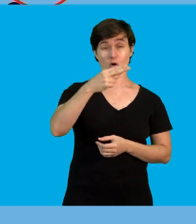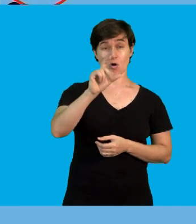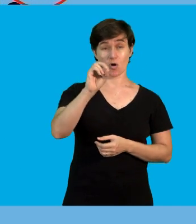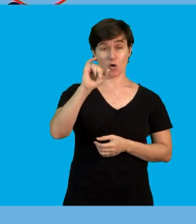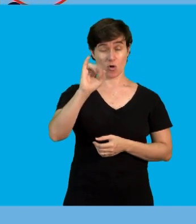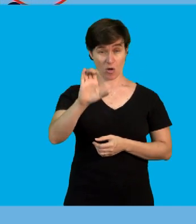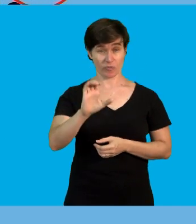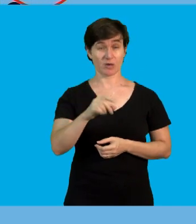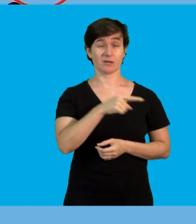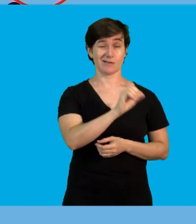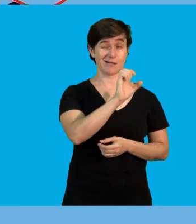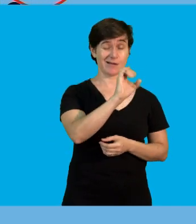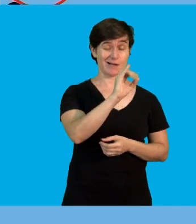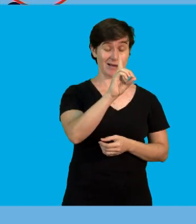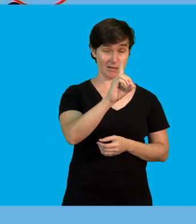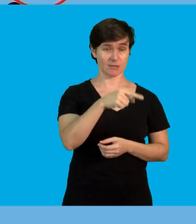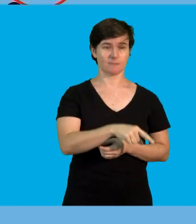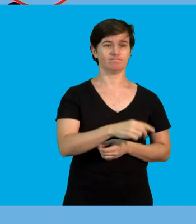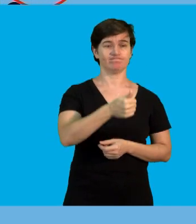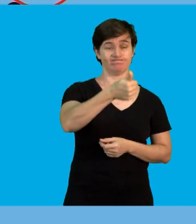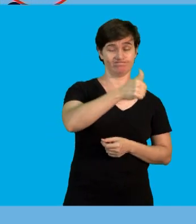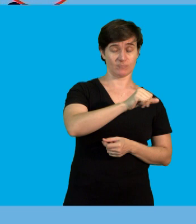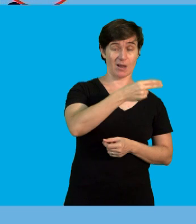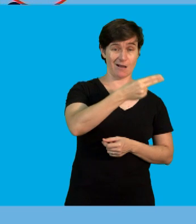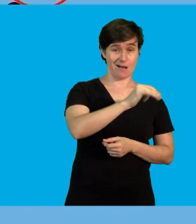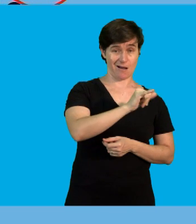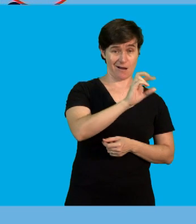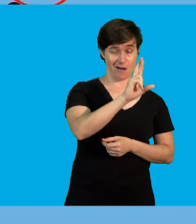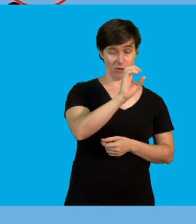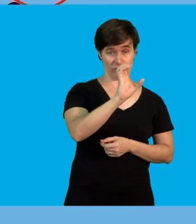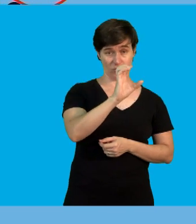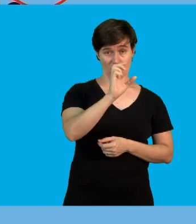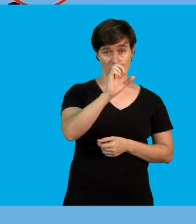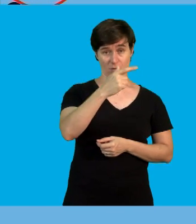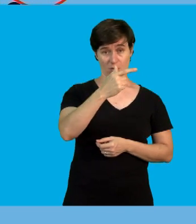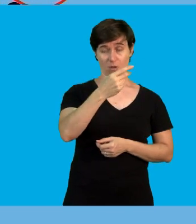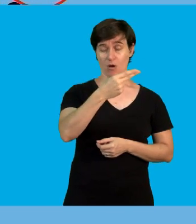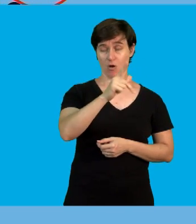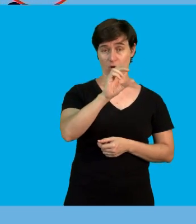lithium oxide, lithium hydroxide. So hydrochloric